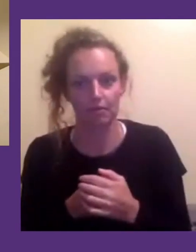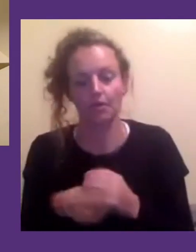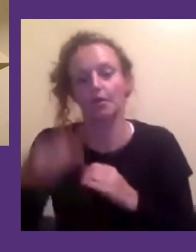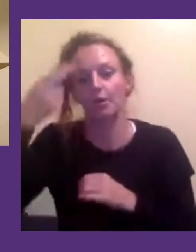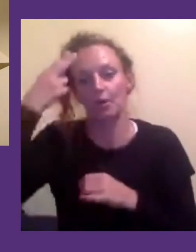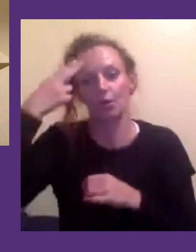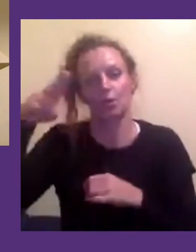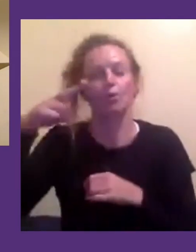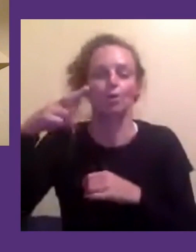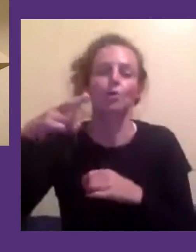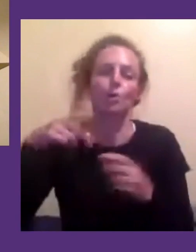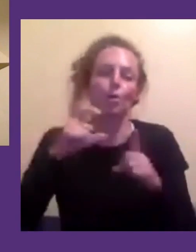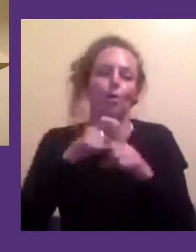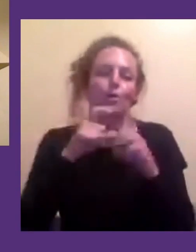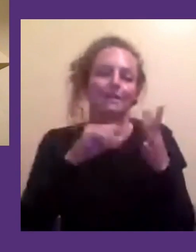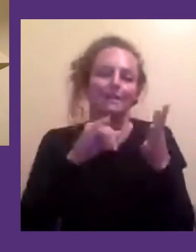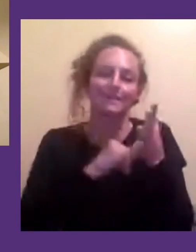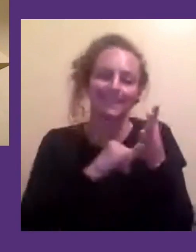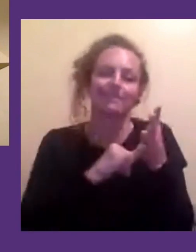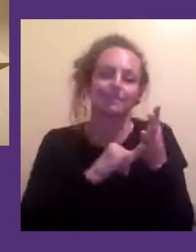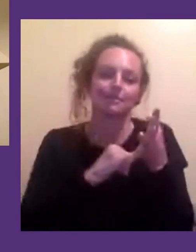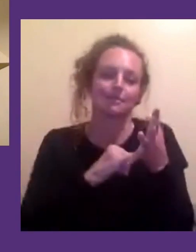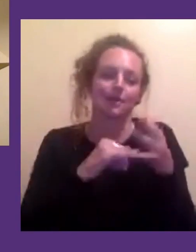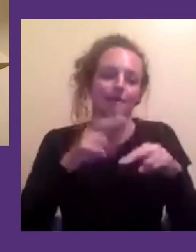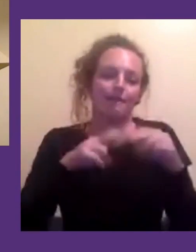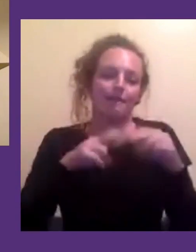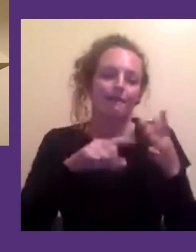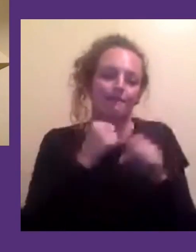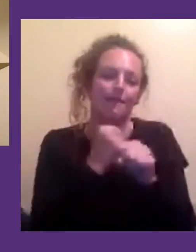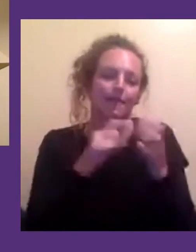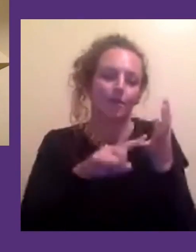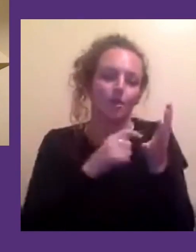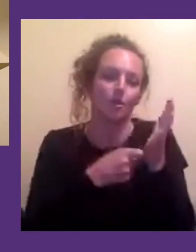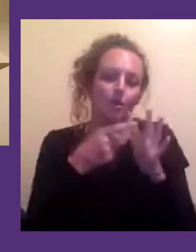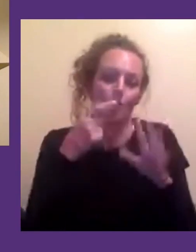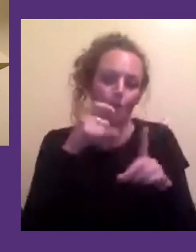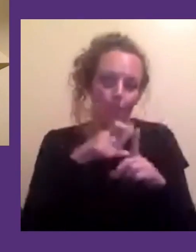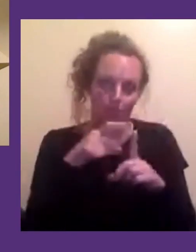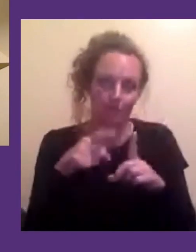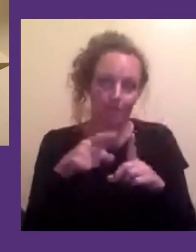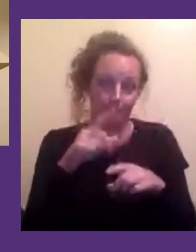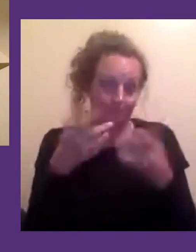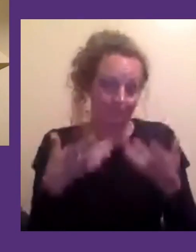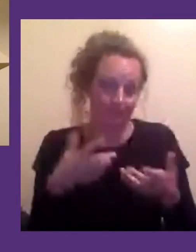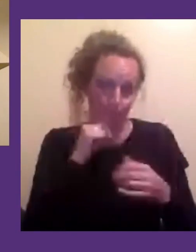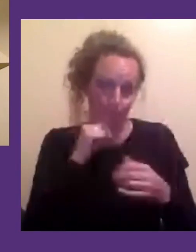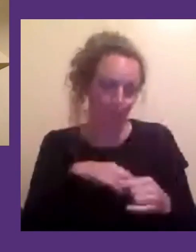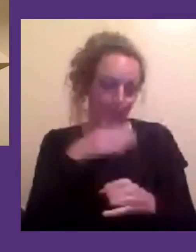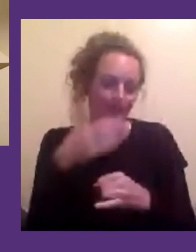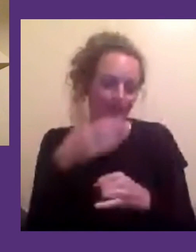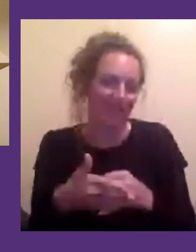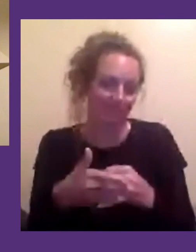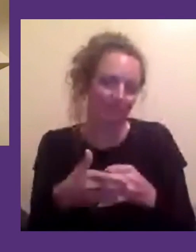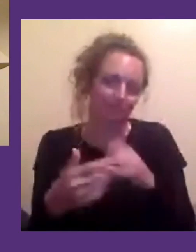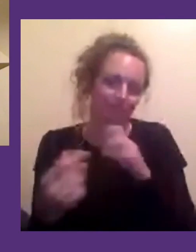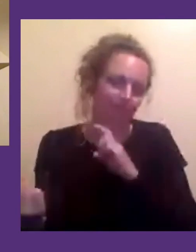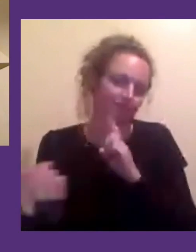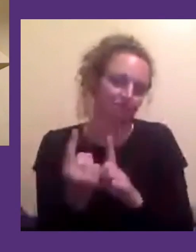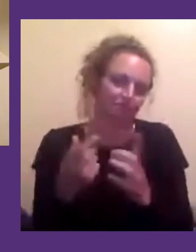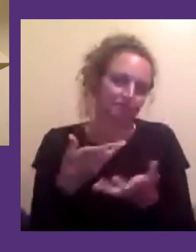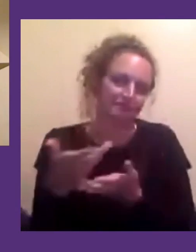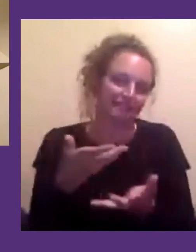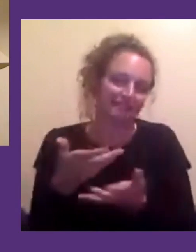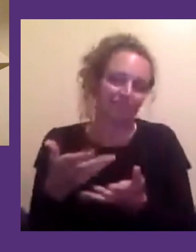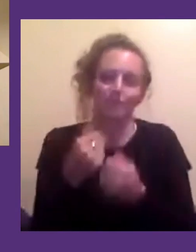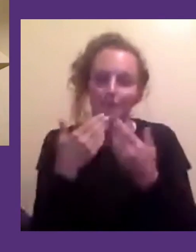say? End the session. It's been a real pleasure, and I'm just very